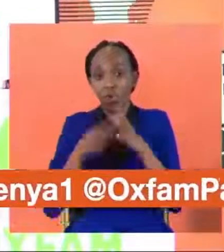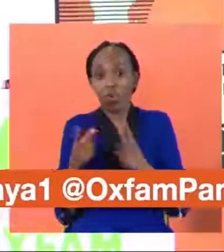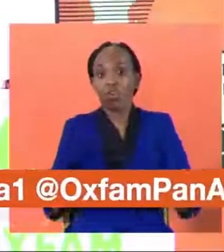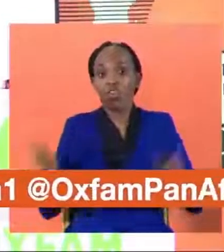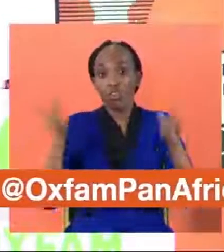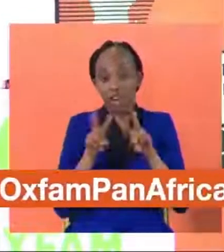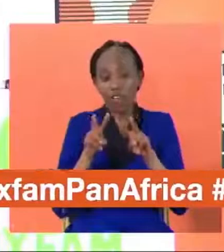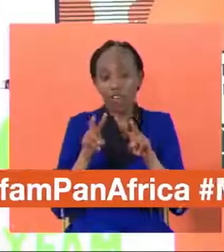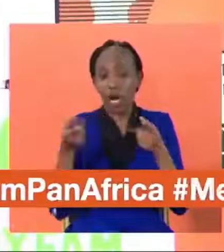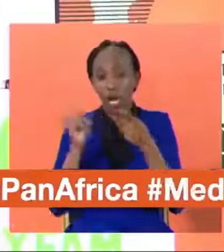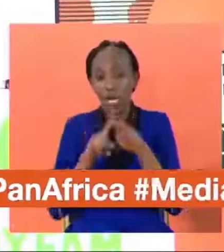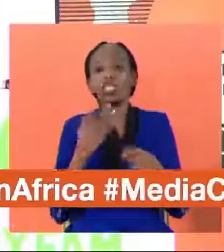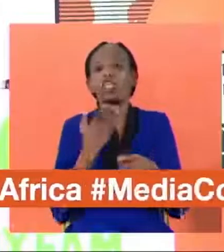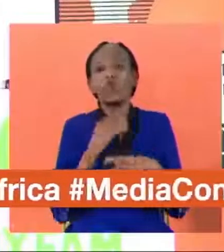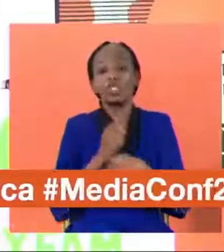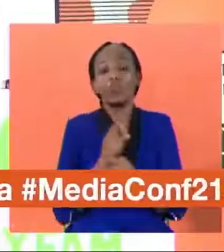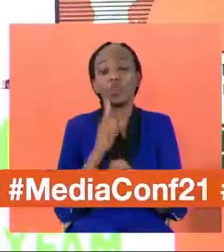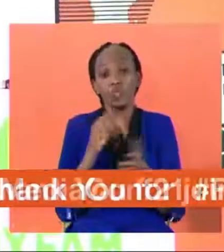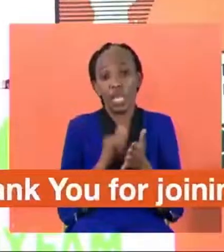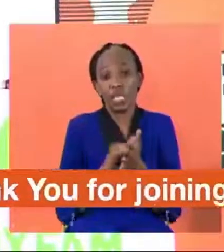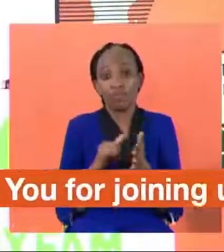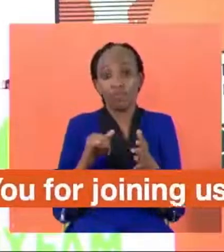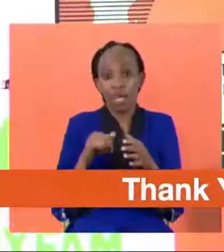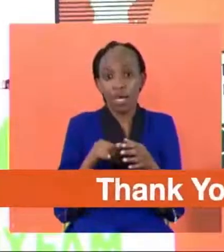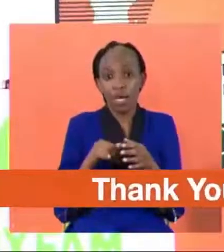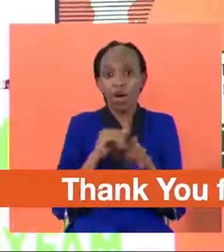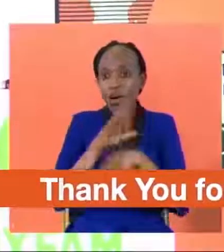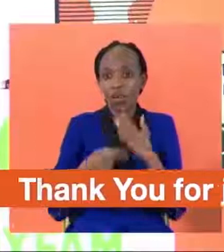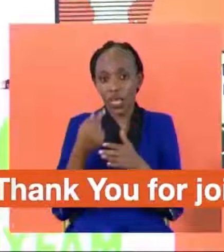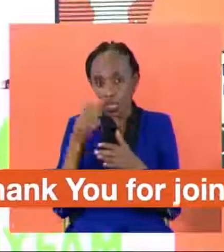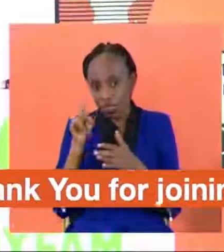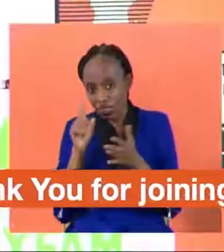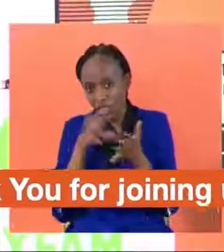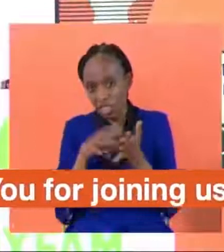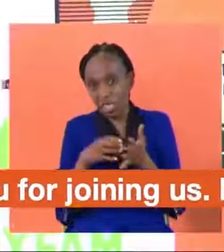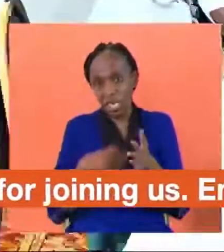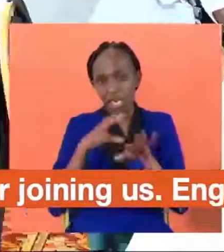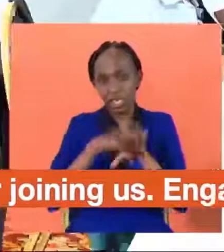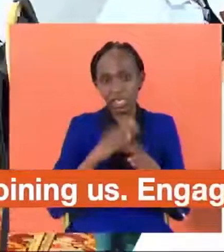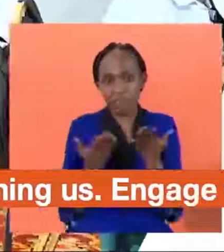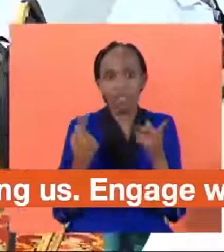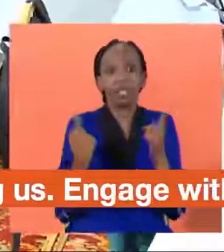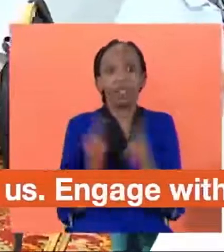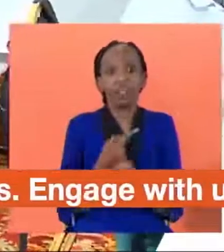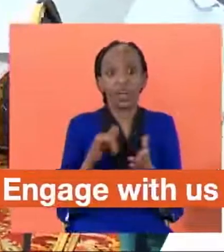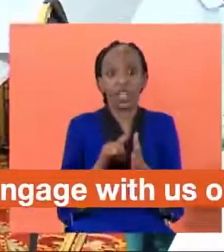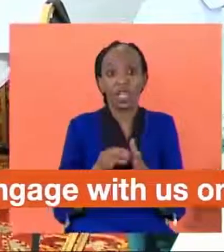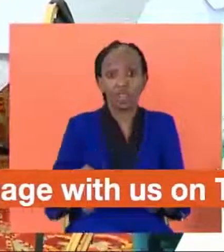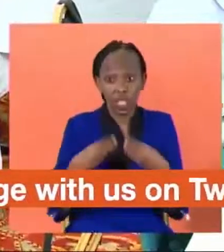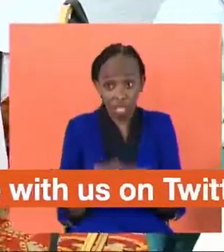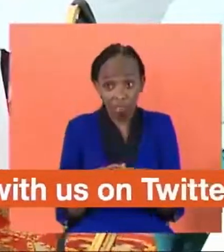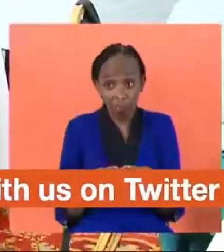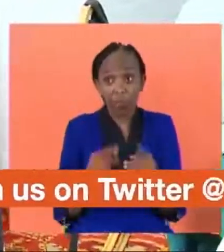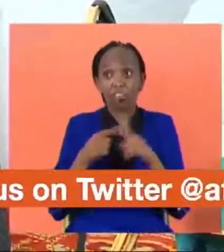the audience? You want to make sure that as they're flipping through channels, they are finding something different that you are offering out